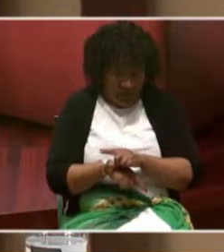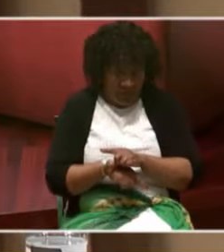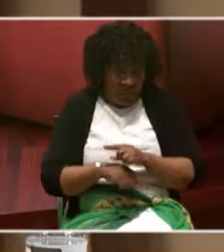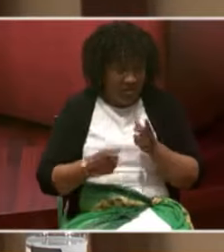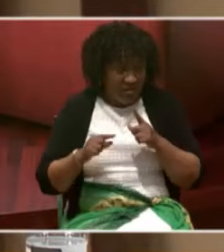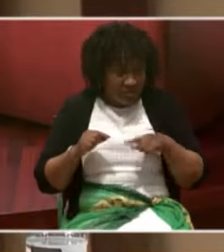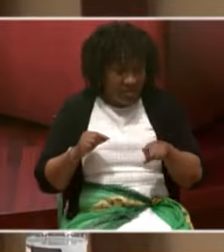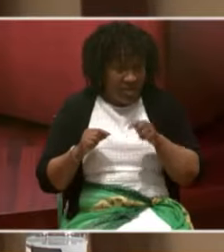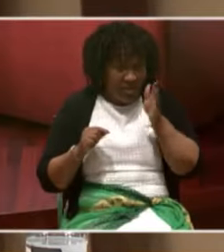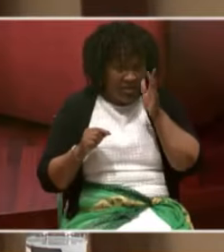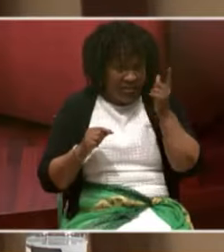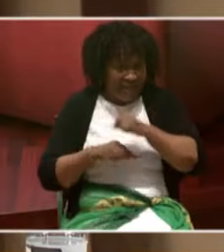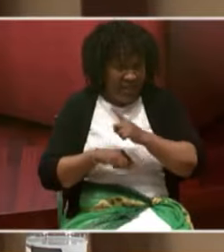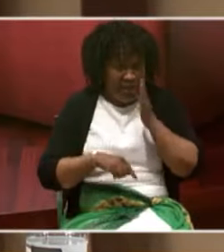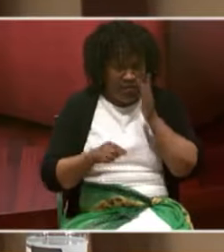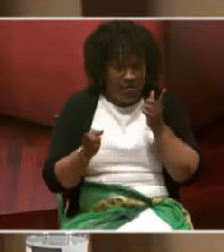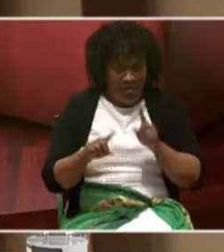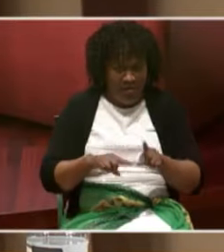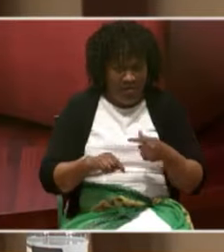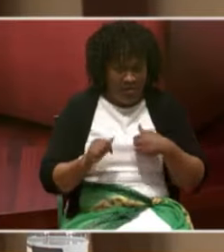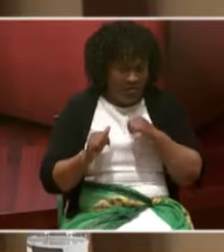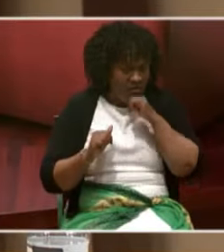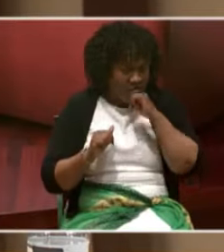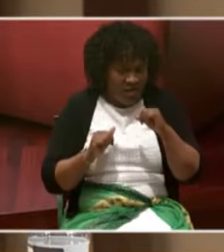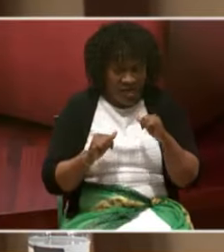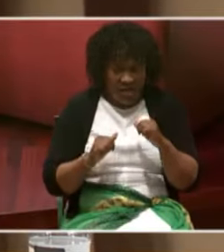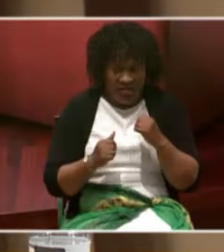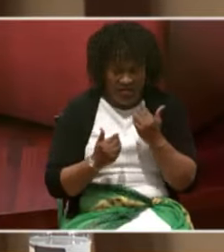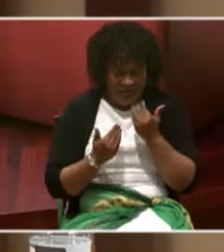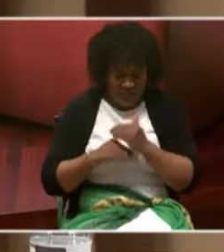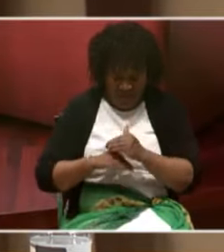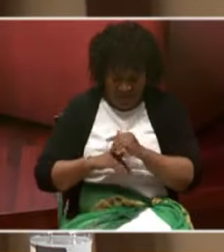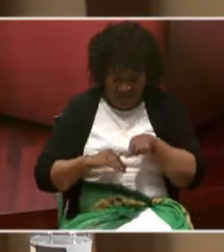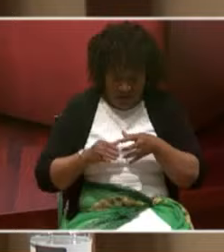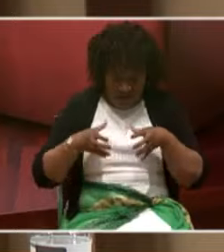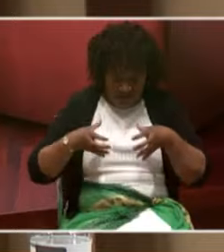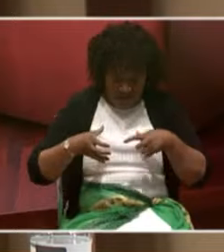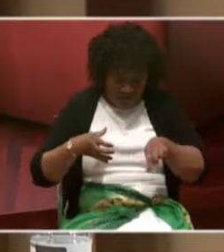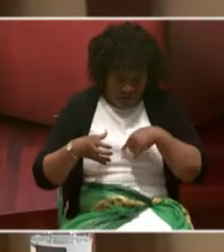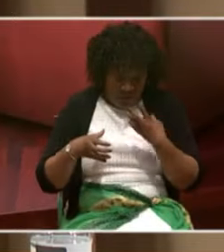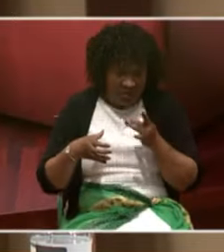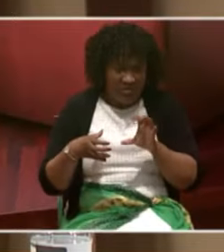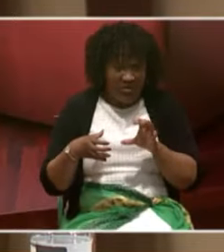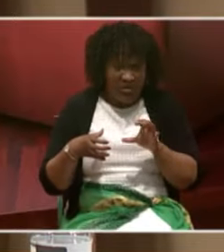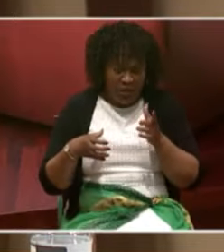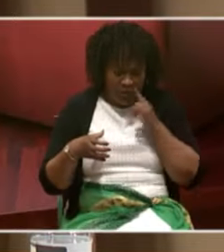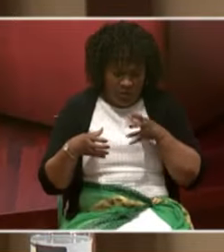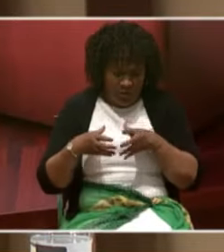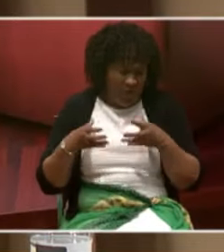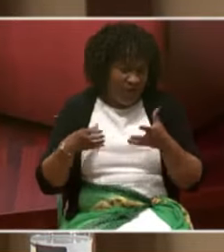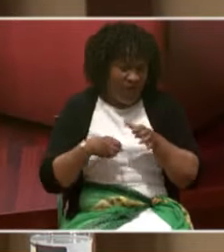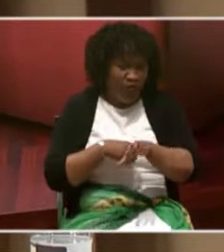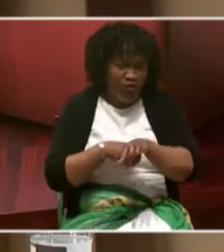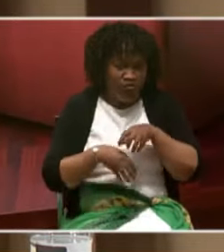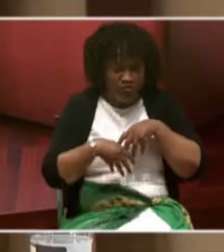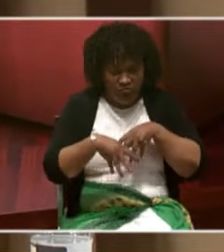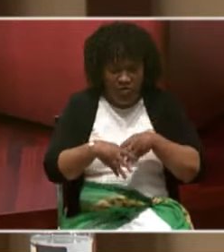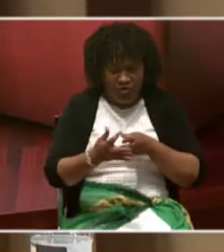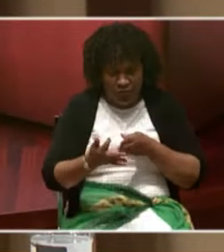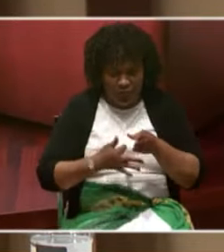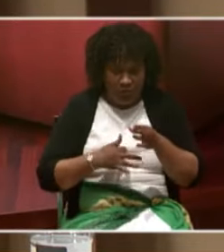college called Troy State, only 10 miles from my home. Didn't admit black students. He wrote me